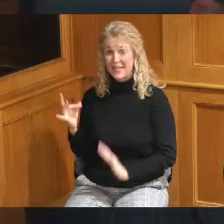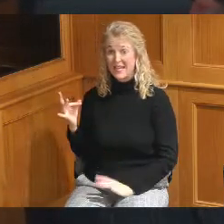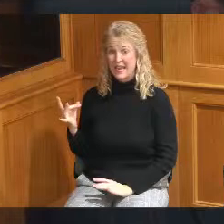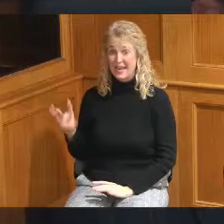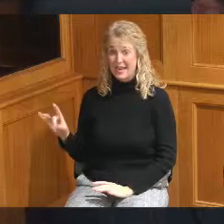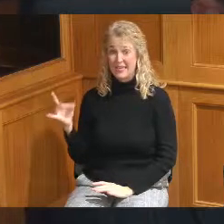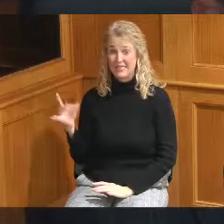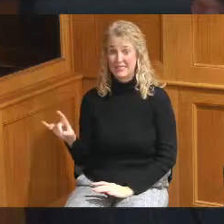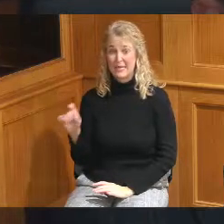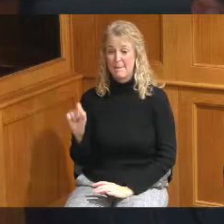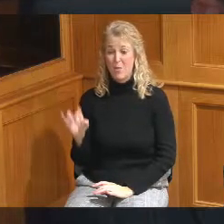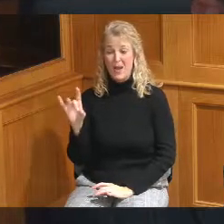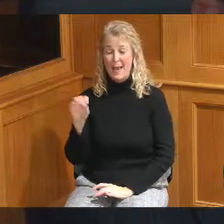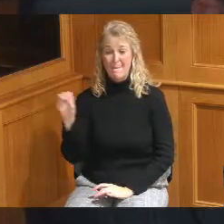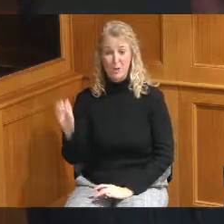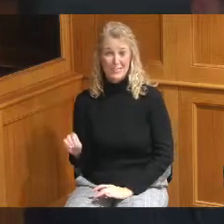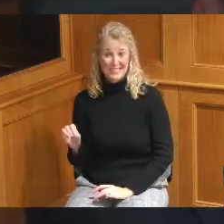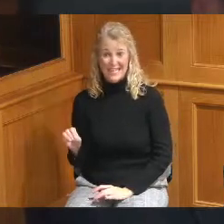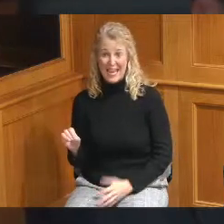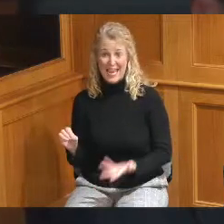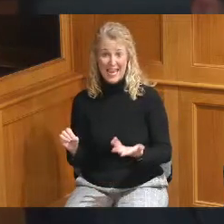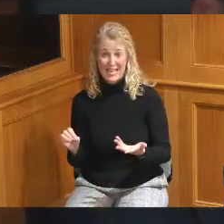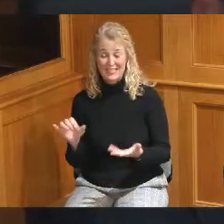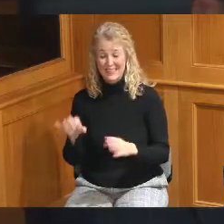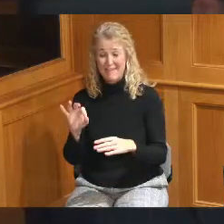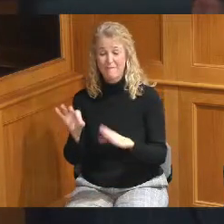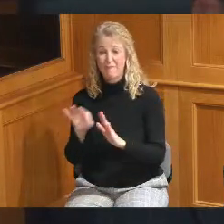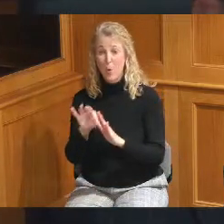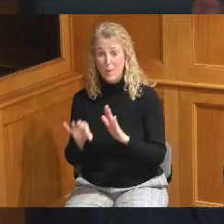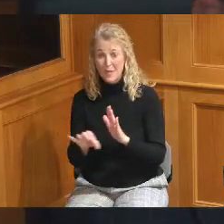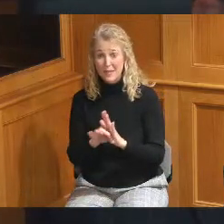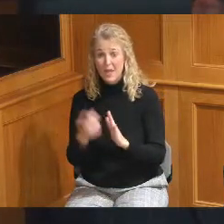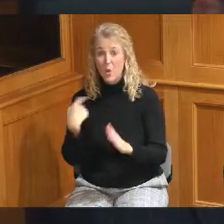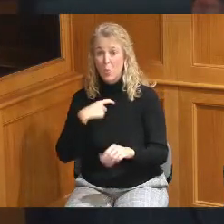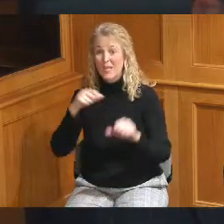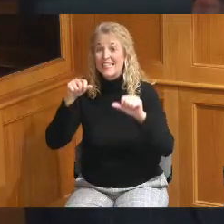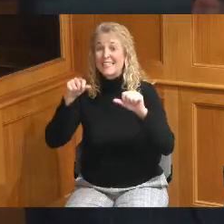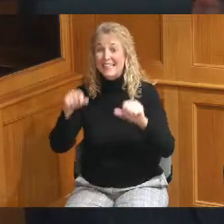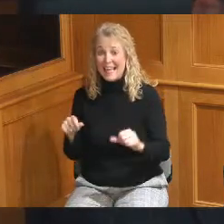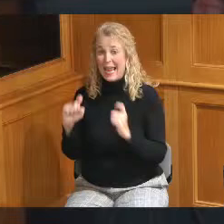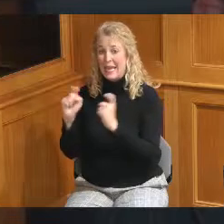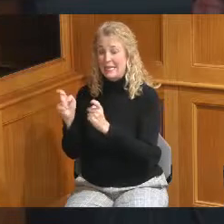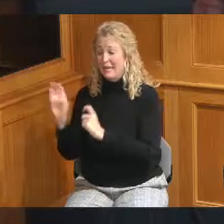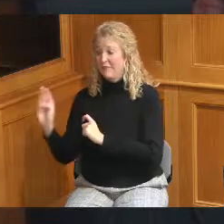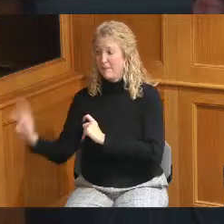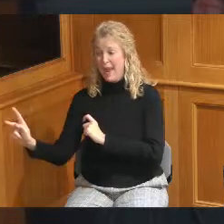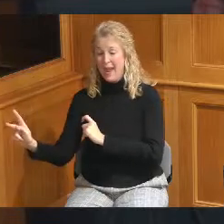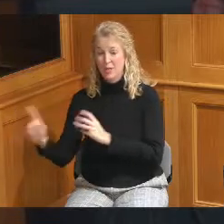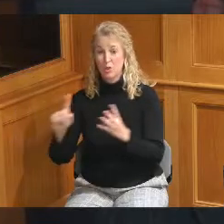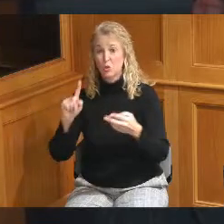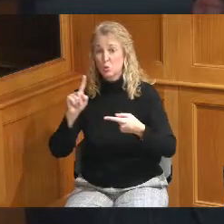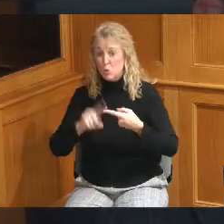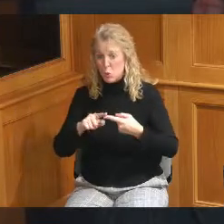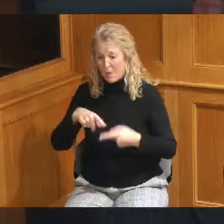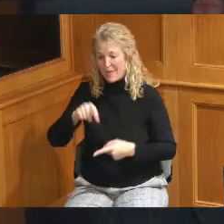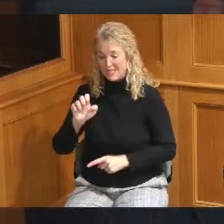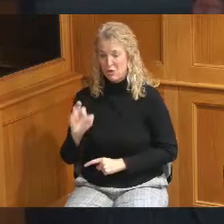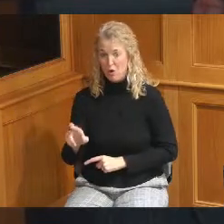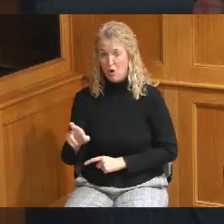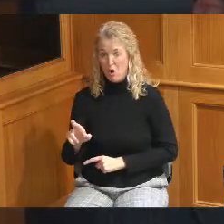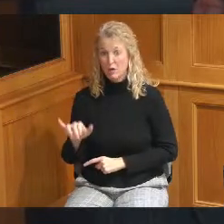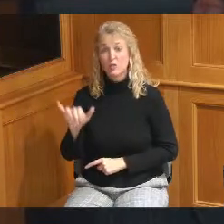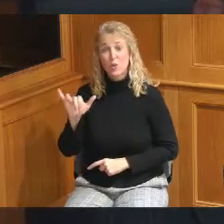18.8 is by way of the formula, is what we can give back to the PTR. And so that